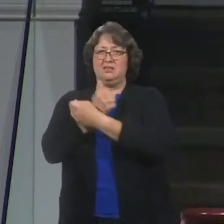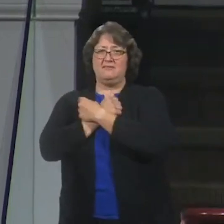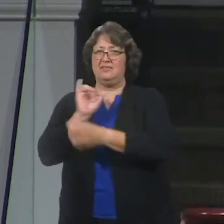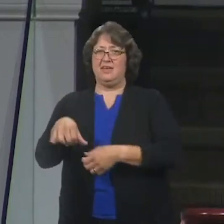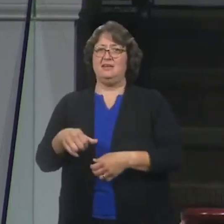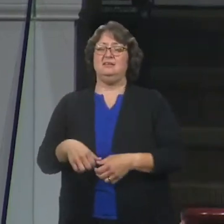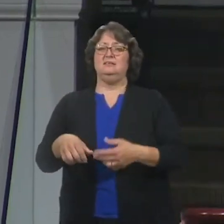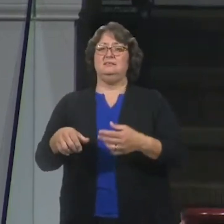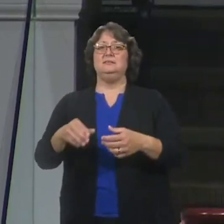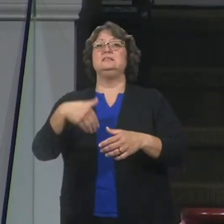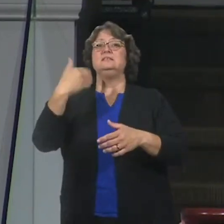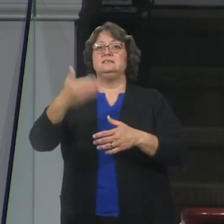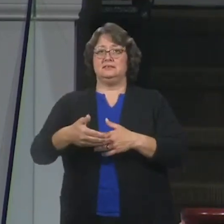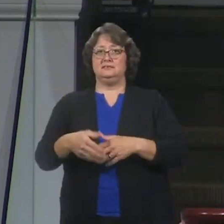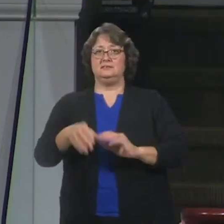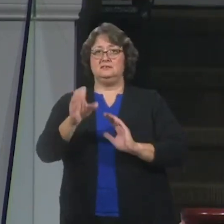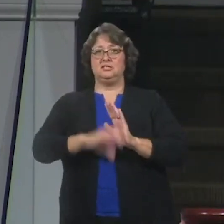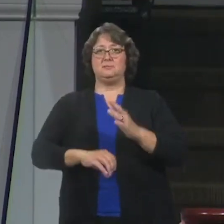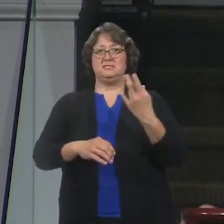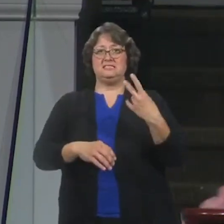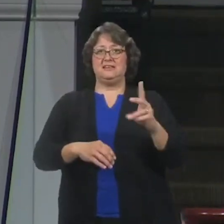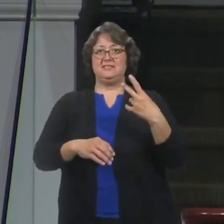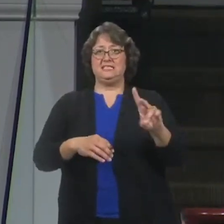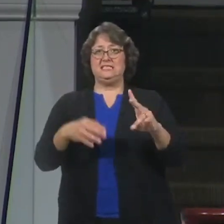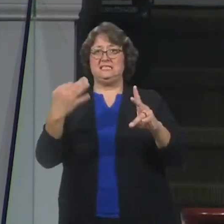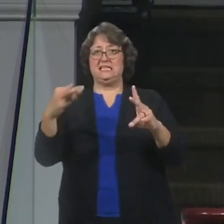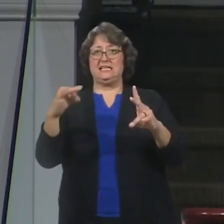of that. Chapter 17, verse 19.